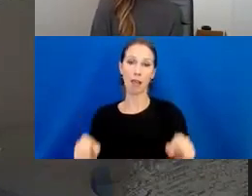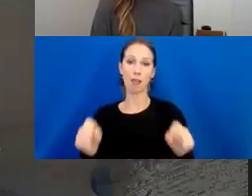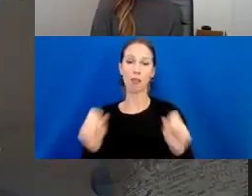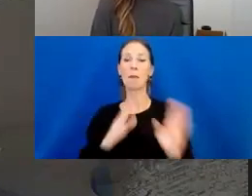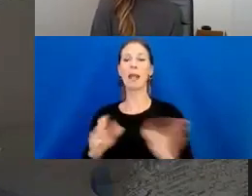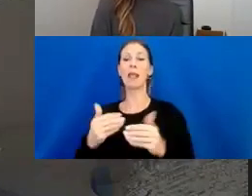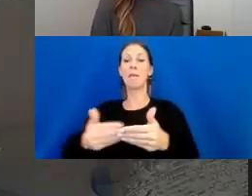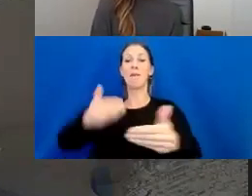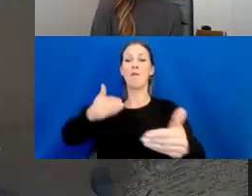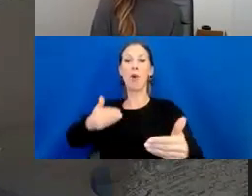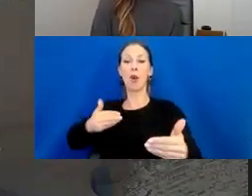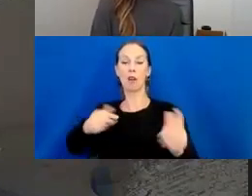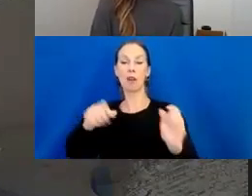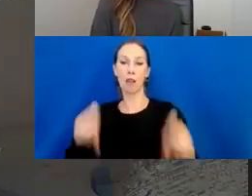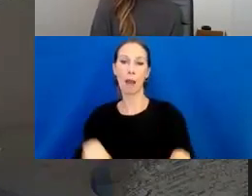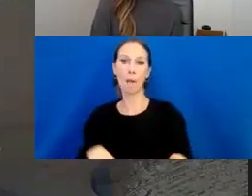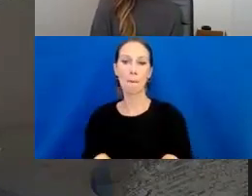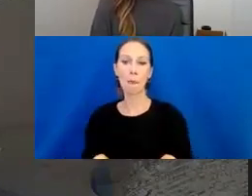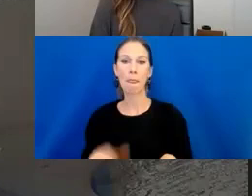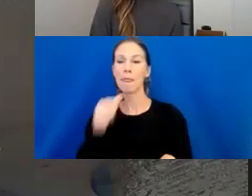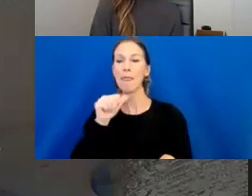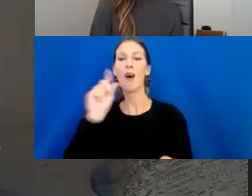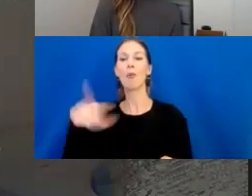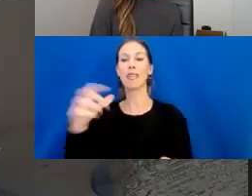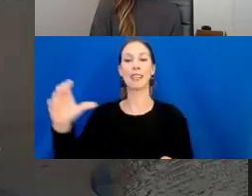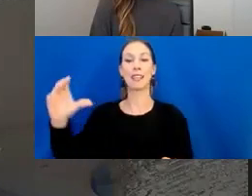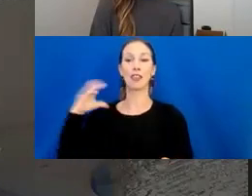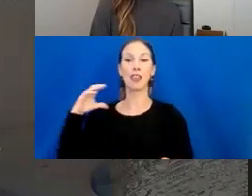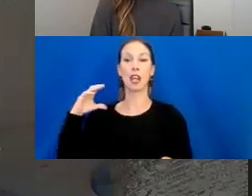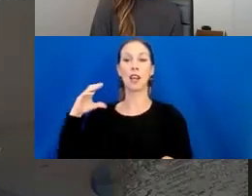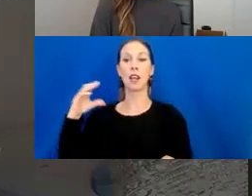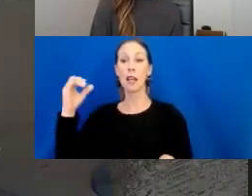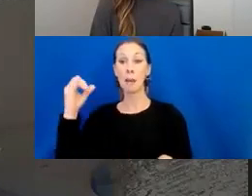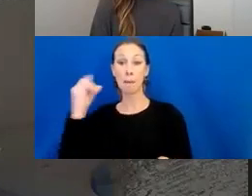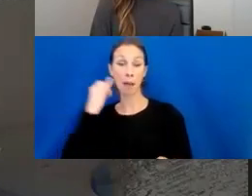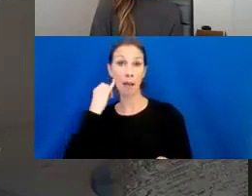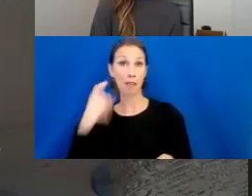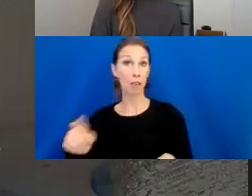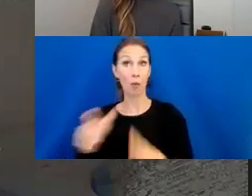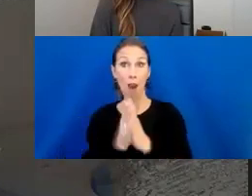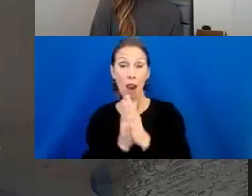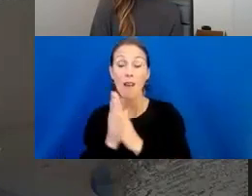be anybody who's assertive enough to say the time has come, we better get together. But